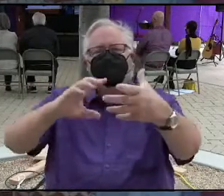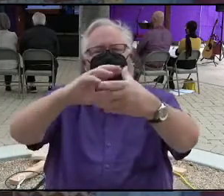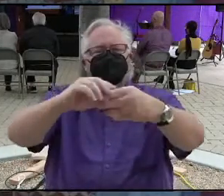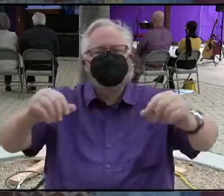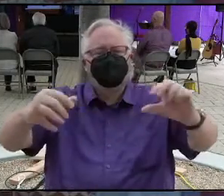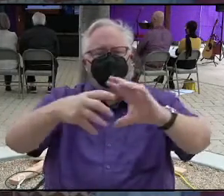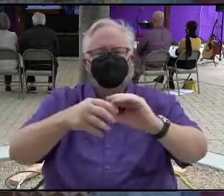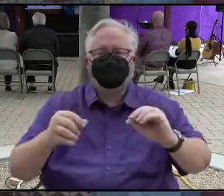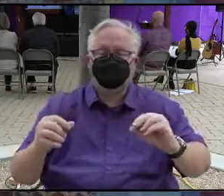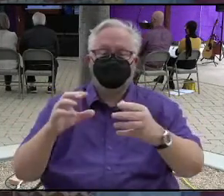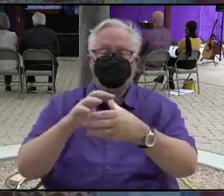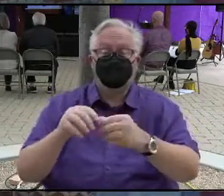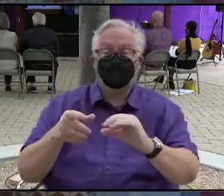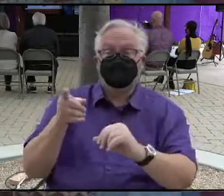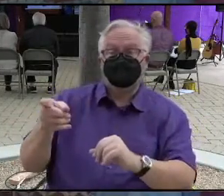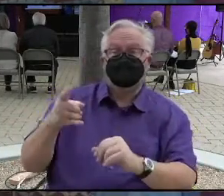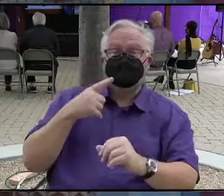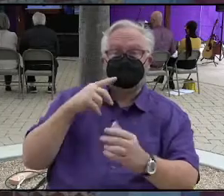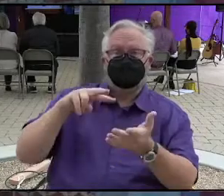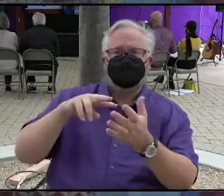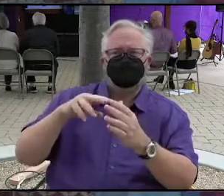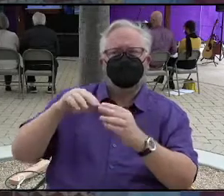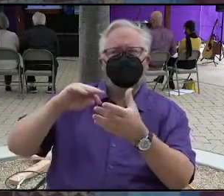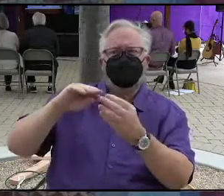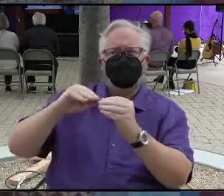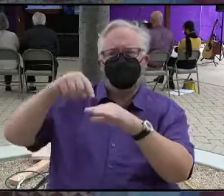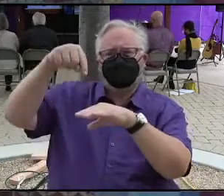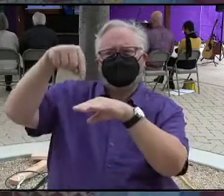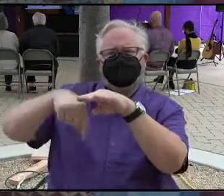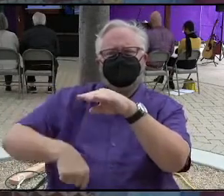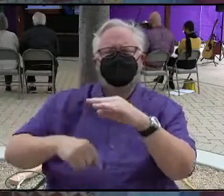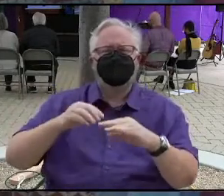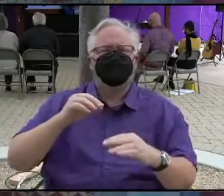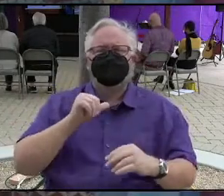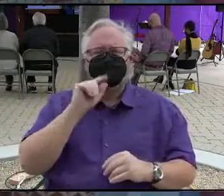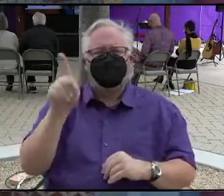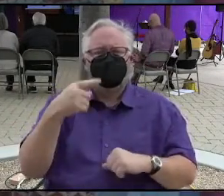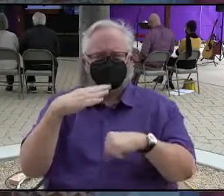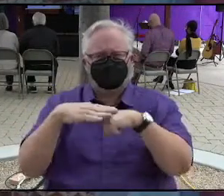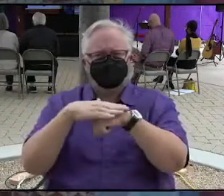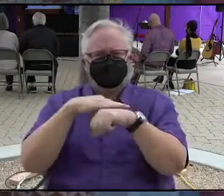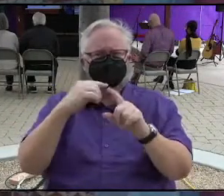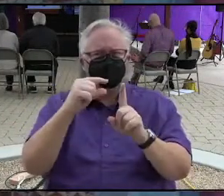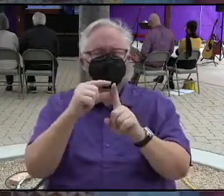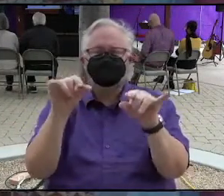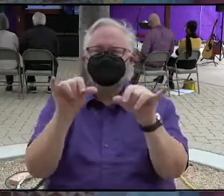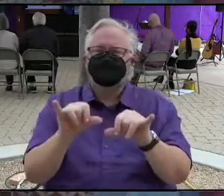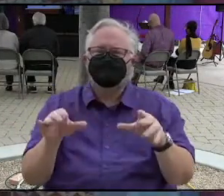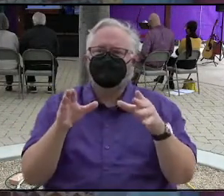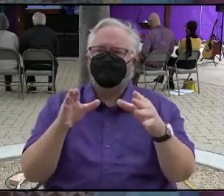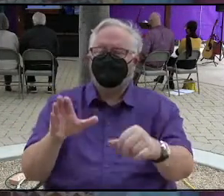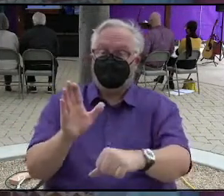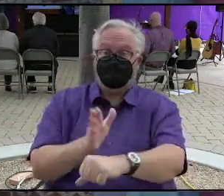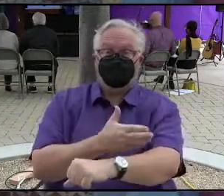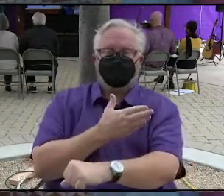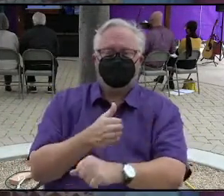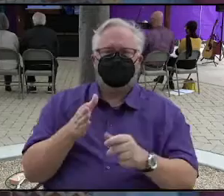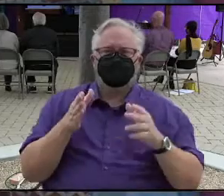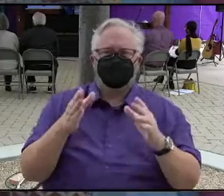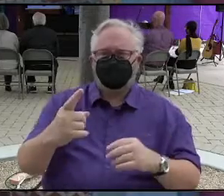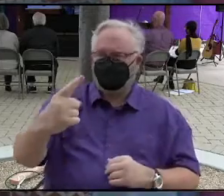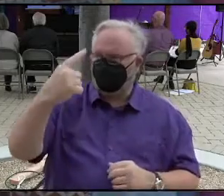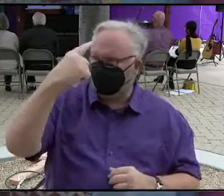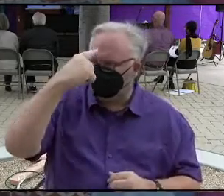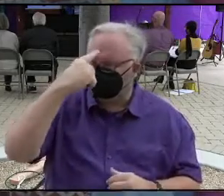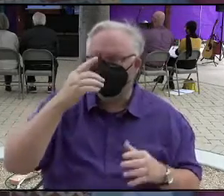Stories, she means, go deeper than the words they're made of. Like music, they're a way of thinking and feeling